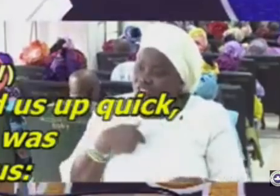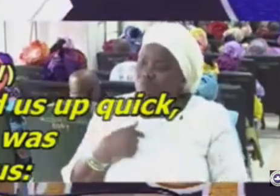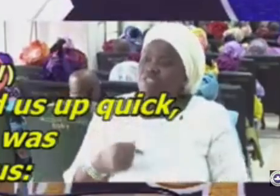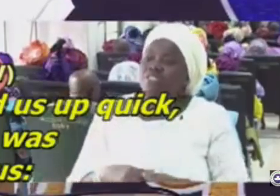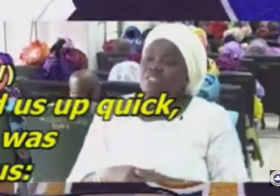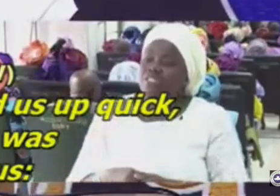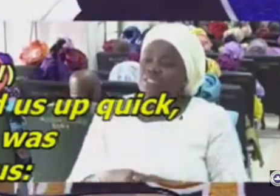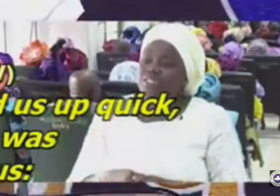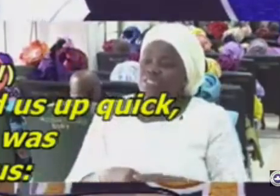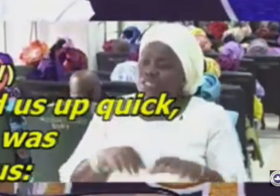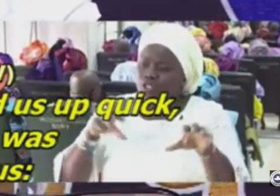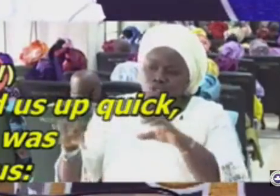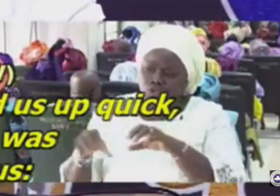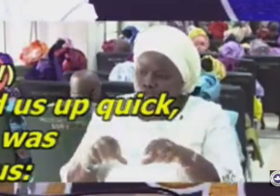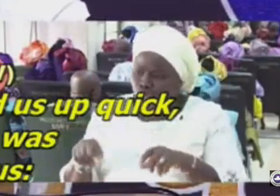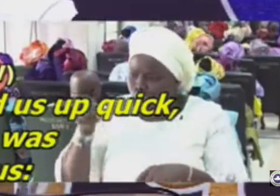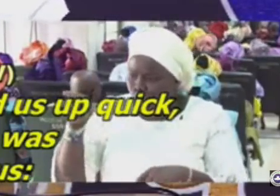be joking.